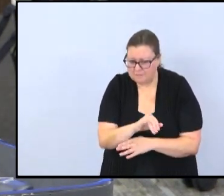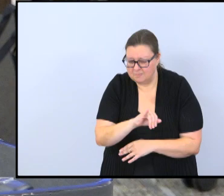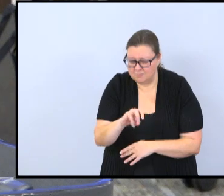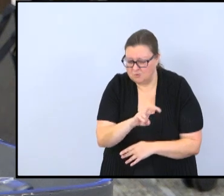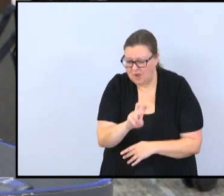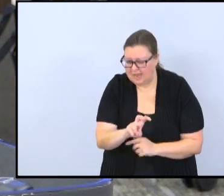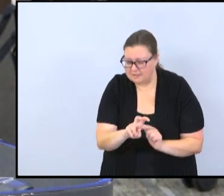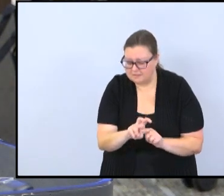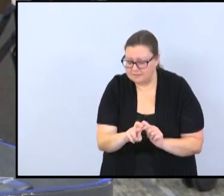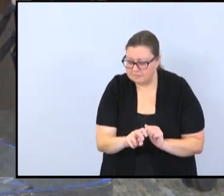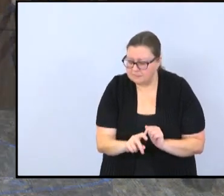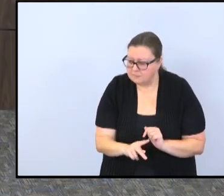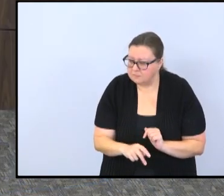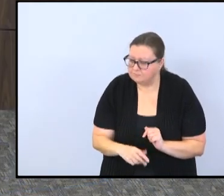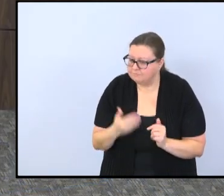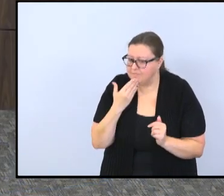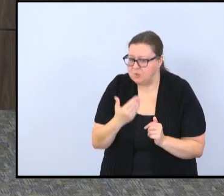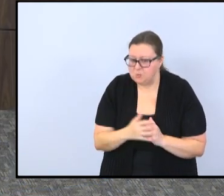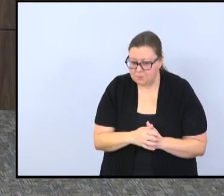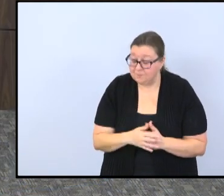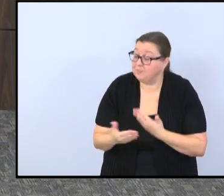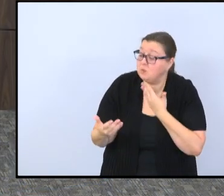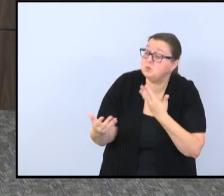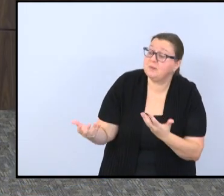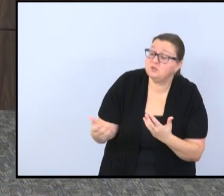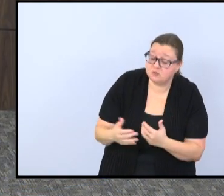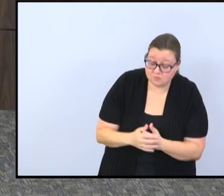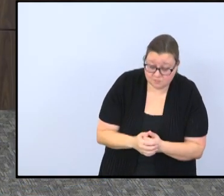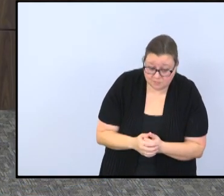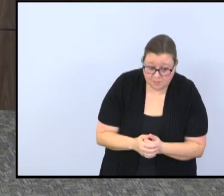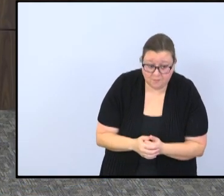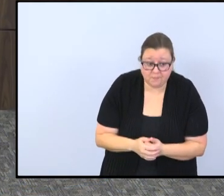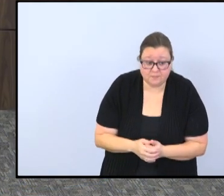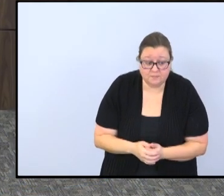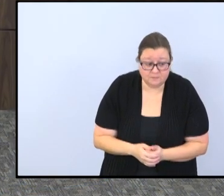you. Great, thank you so much.